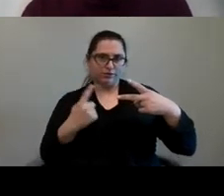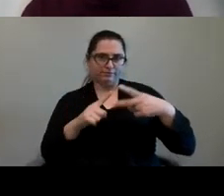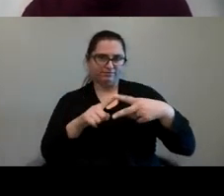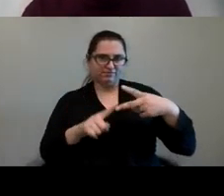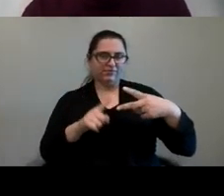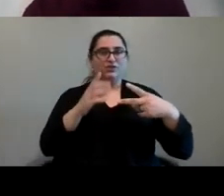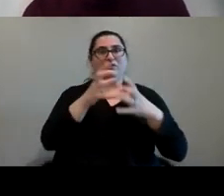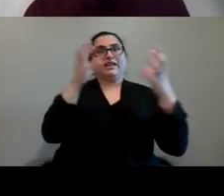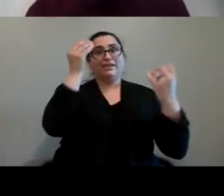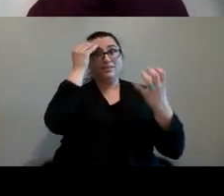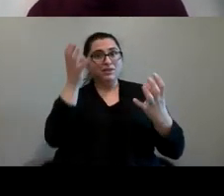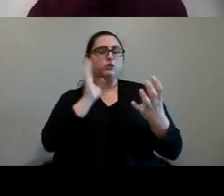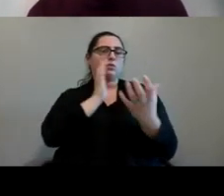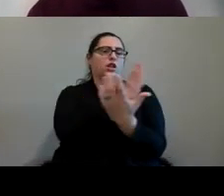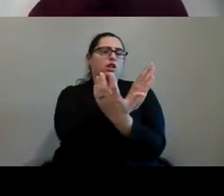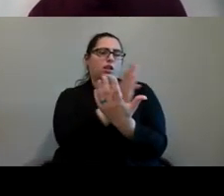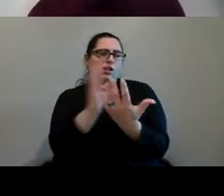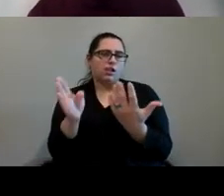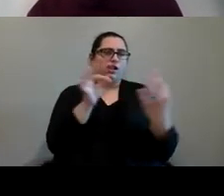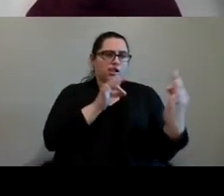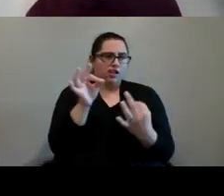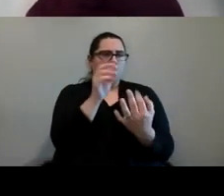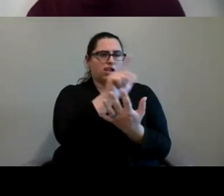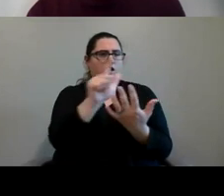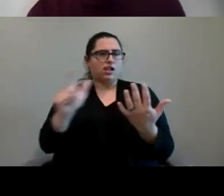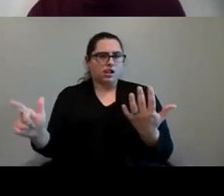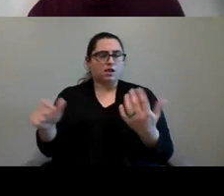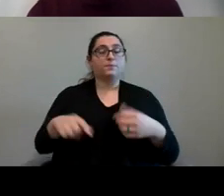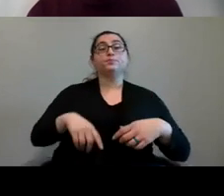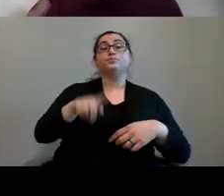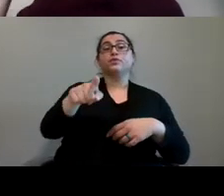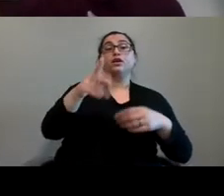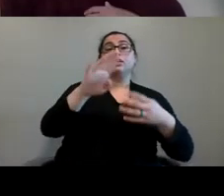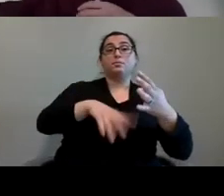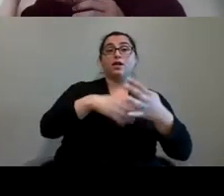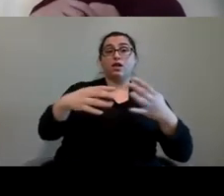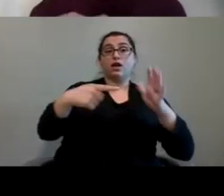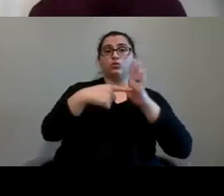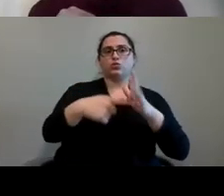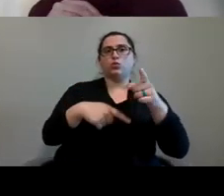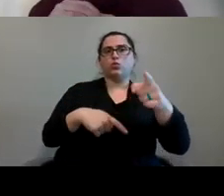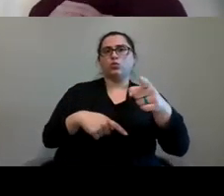step by step. So this strip plot shows the fold change in